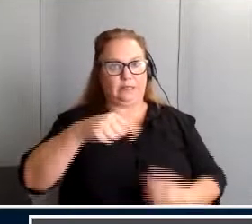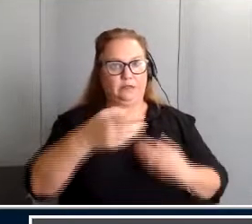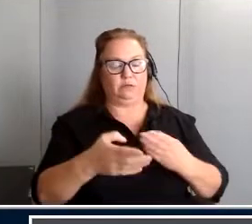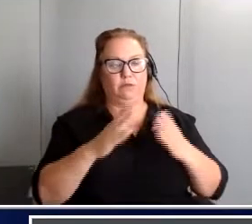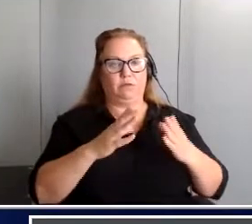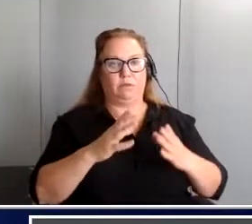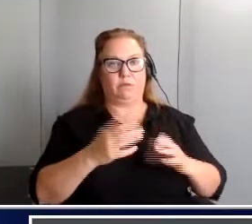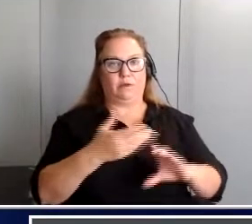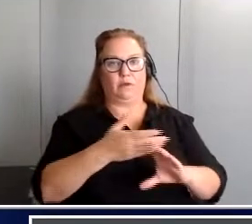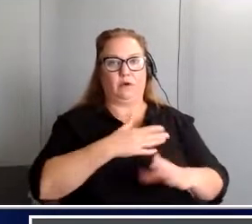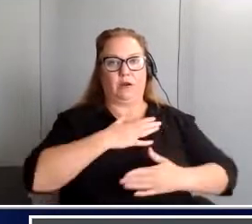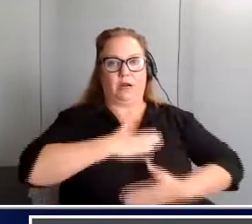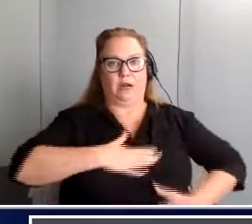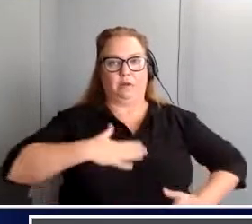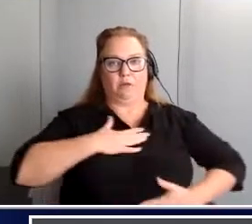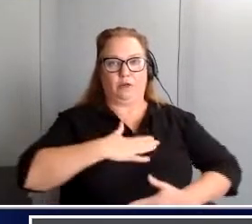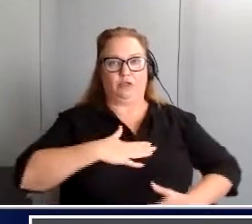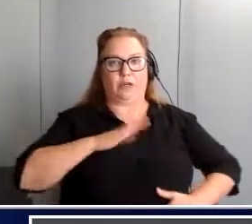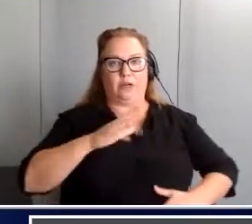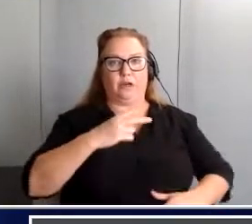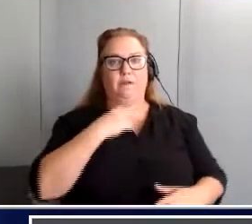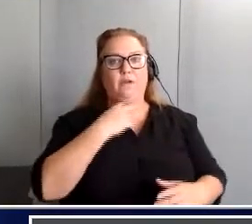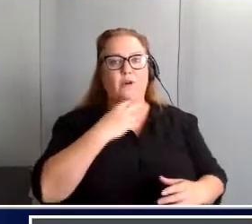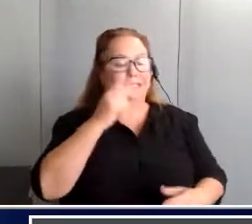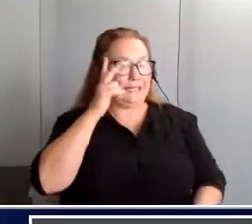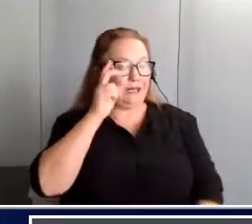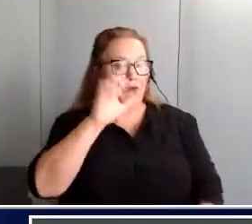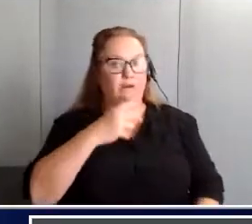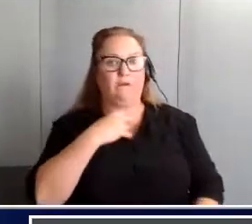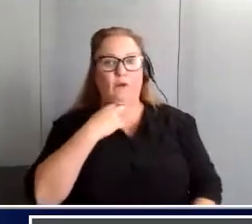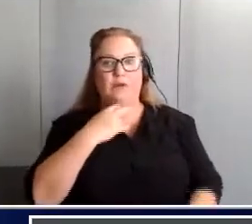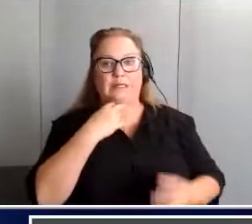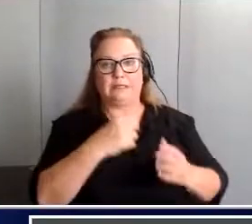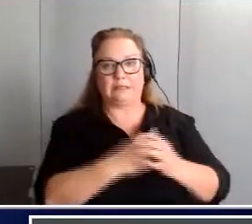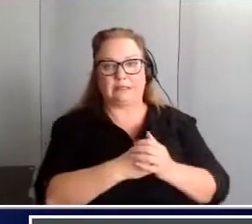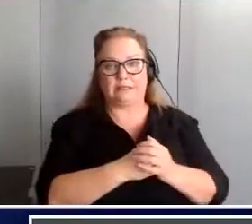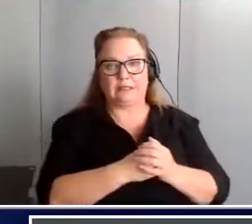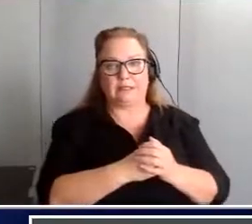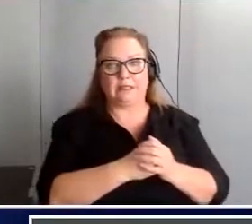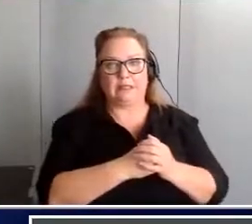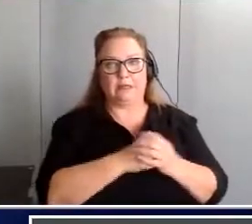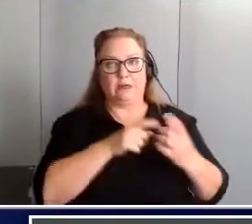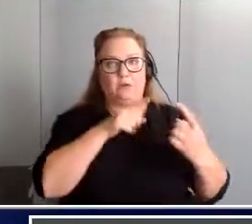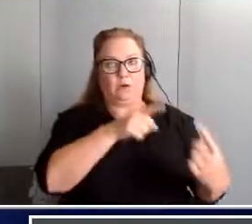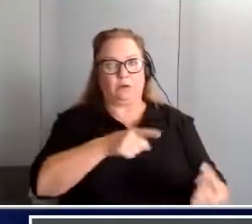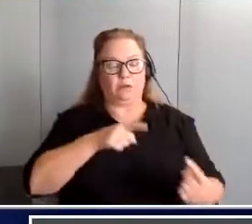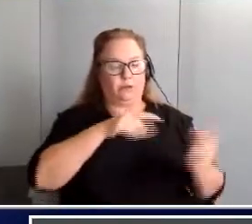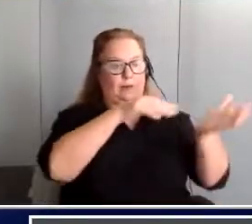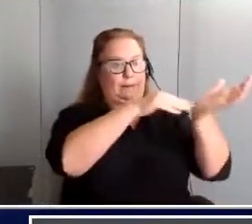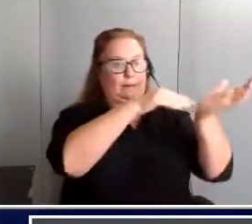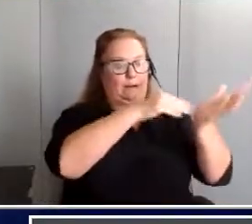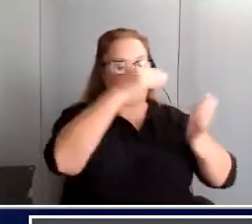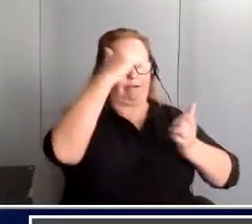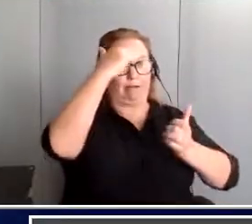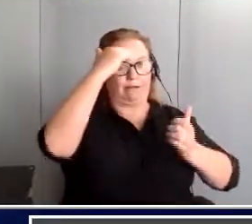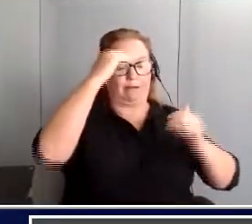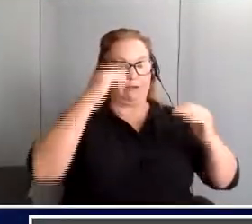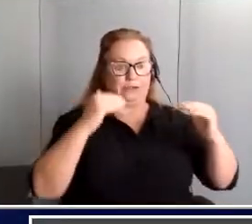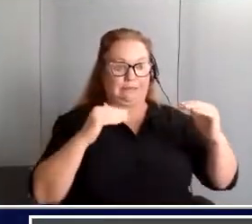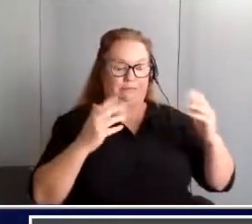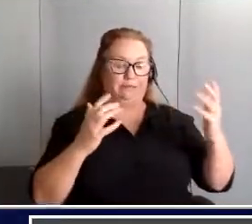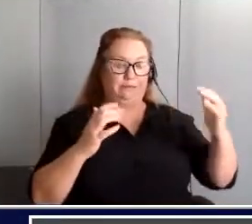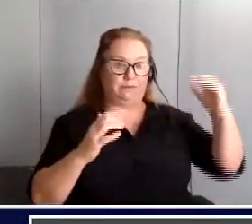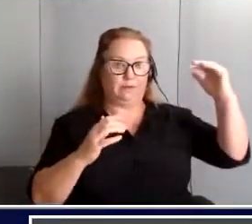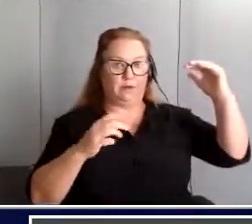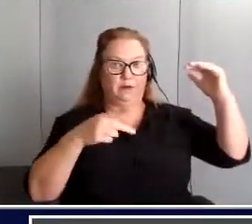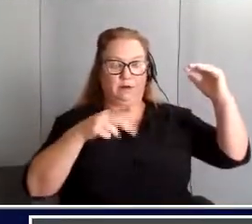your voice and hearing that voice. I think what we've struggled with is medical knowledge is way up here, right? And prostate cancer